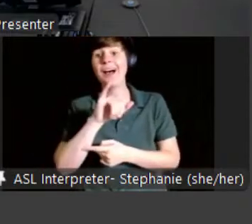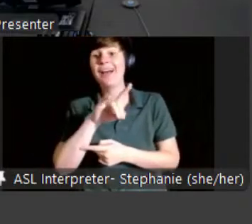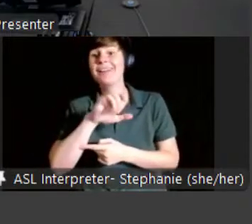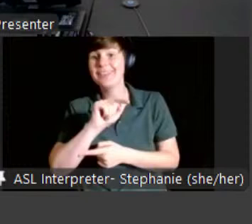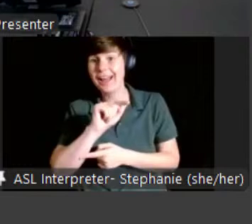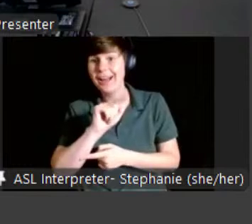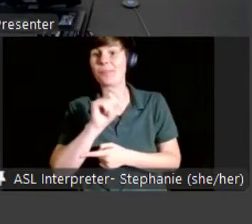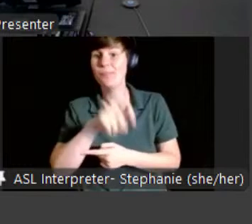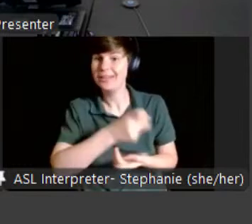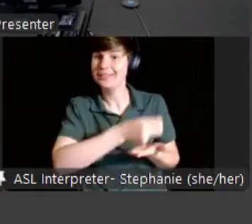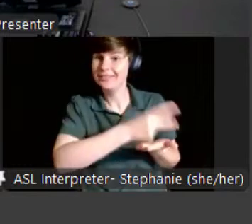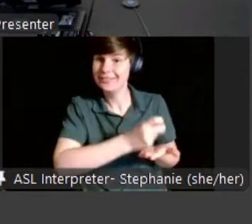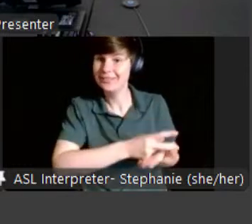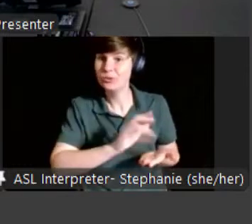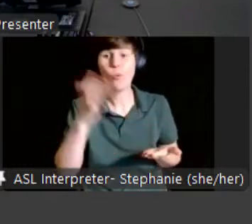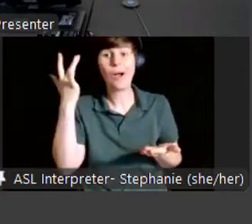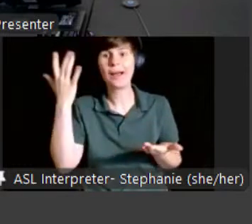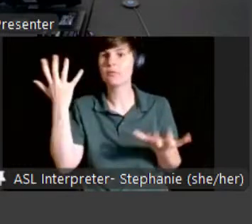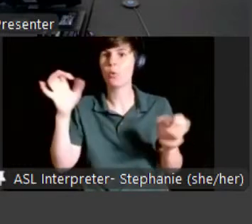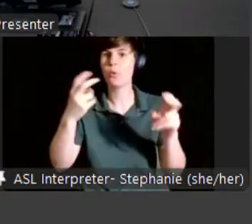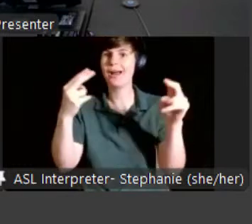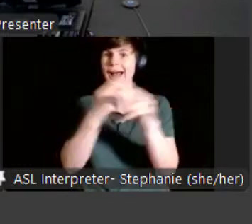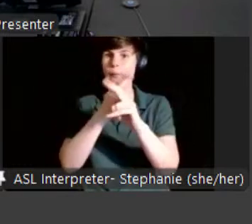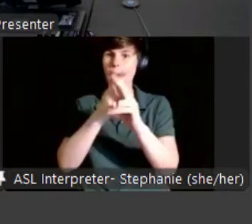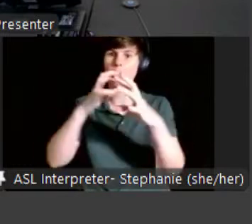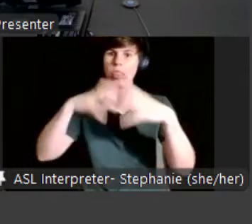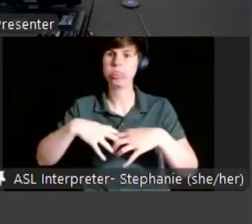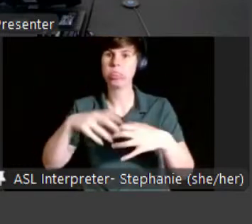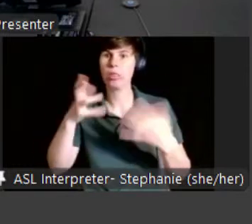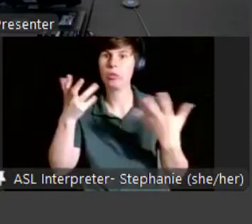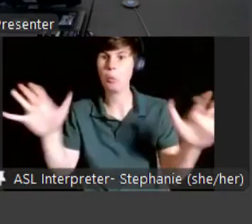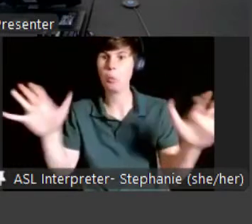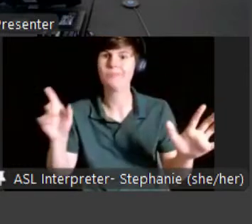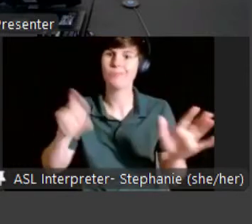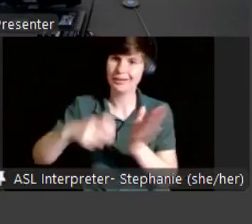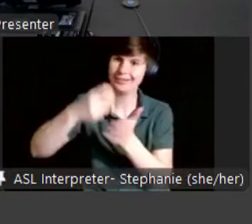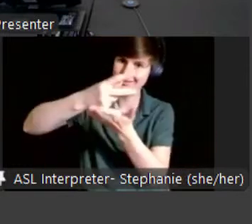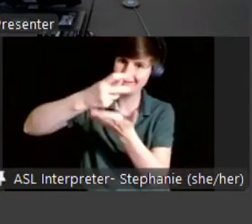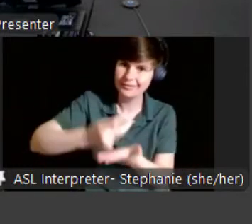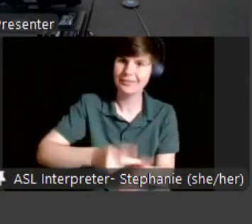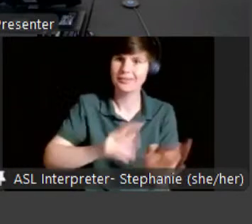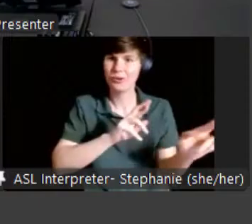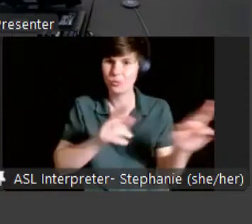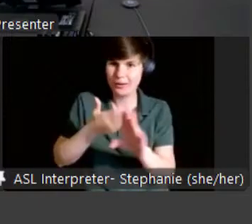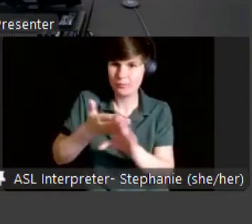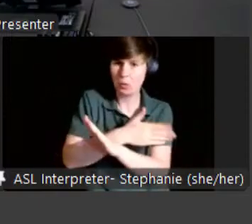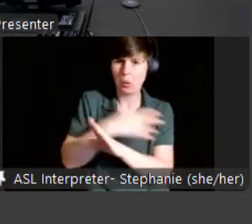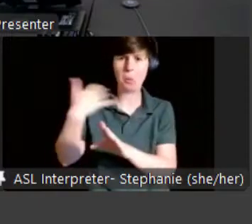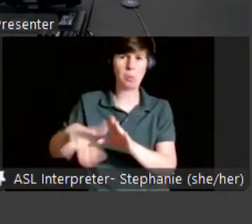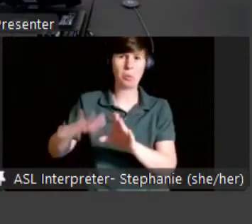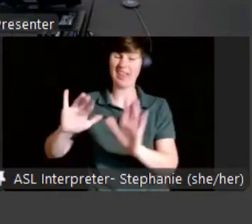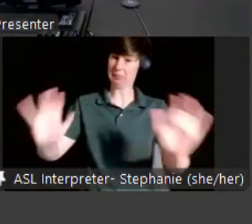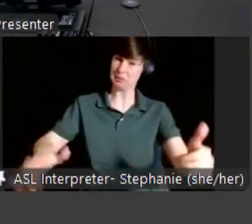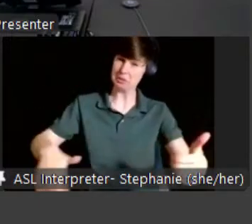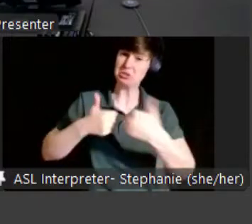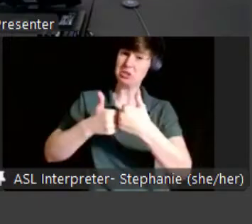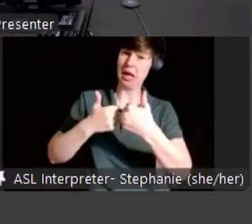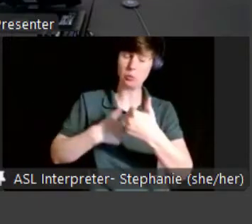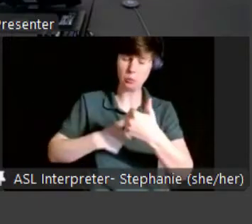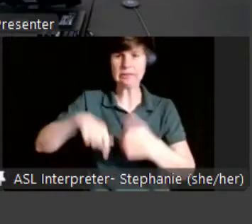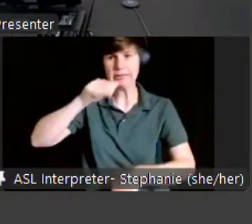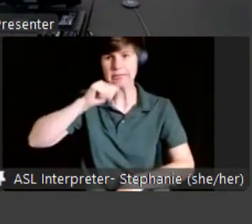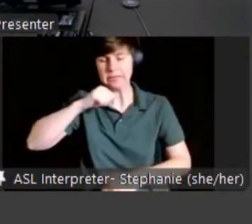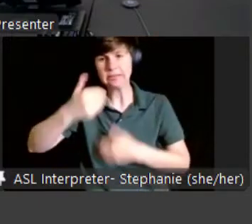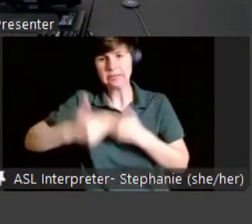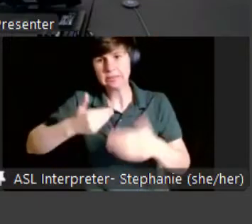don't collapse the highways. So this was actually a huge hurdle in this project, and something that we've been actively working on with IDOT is